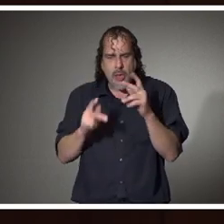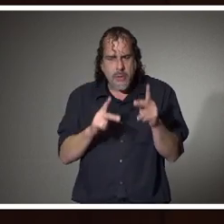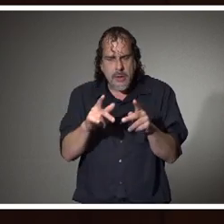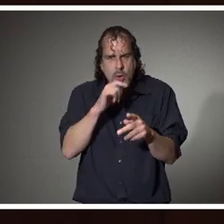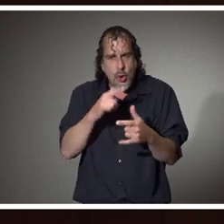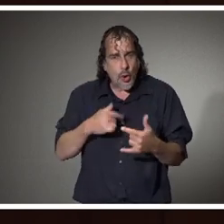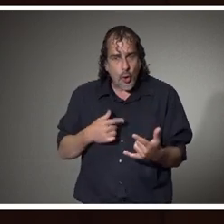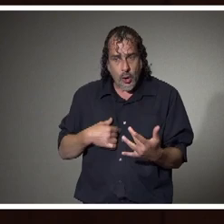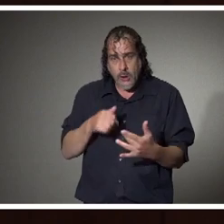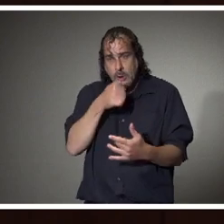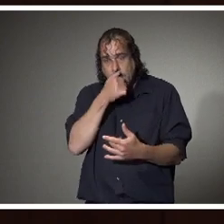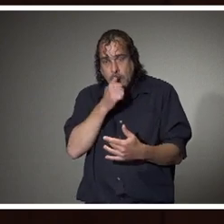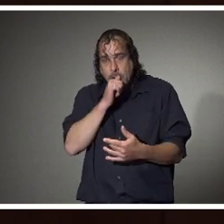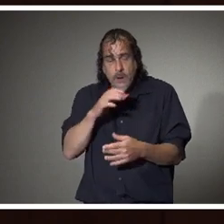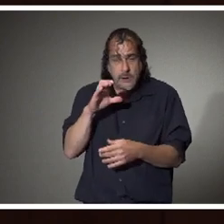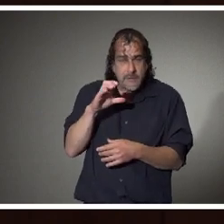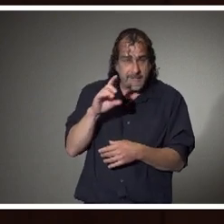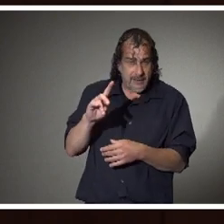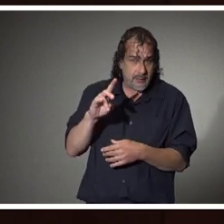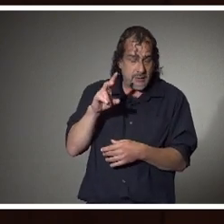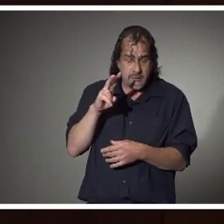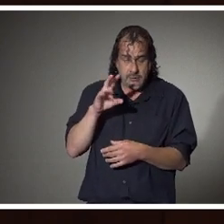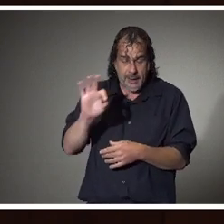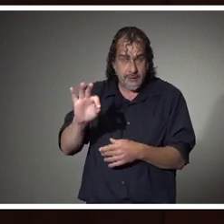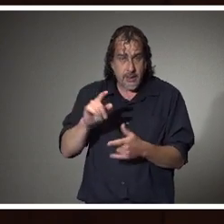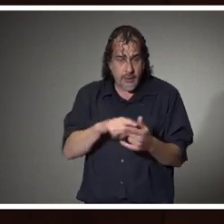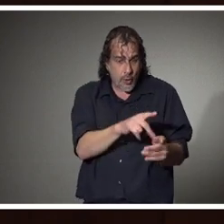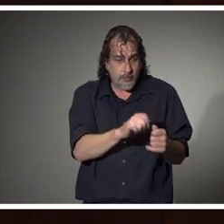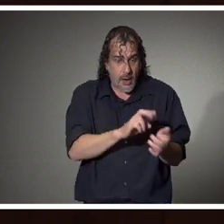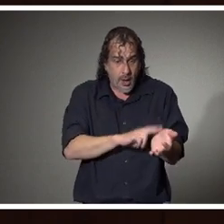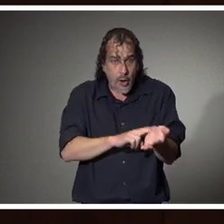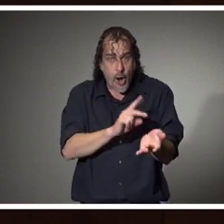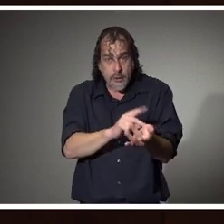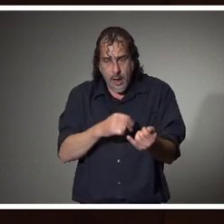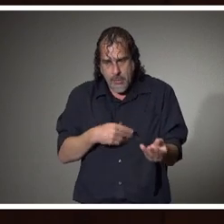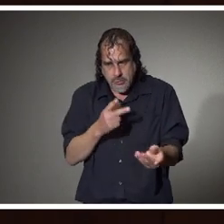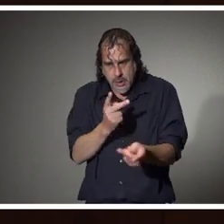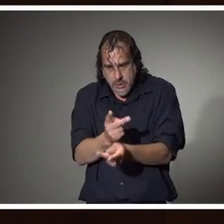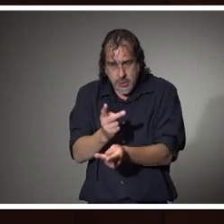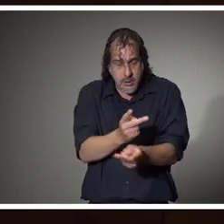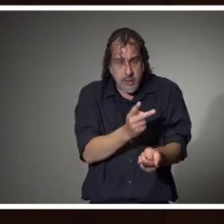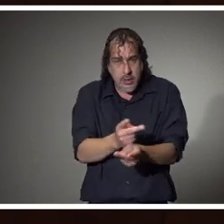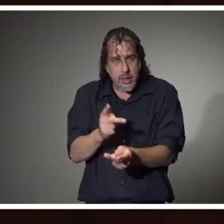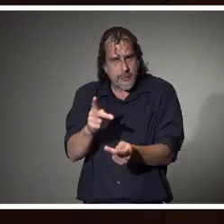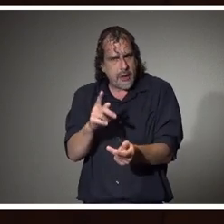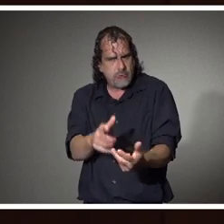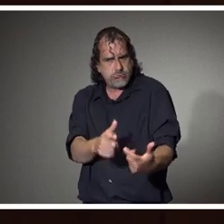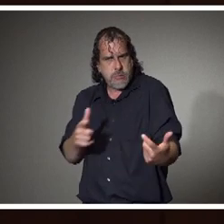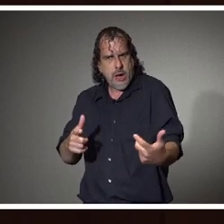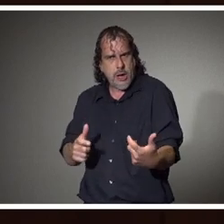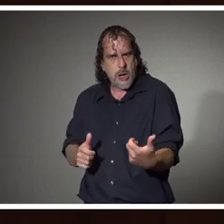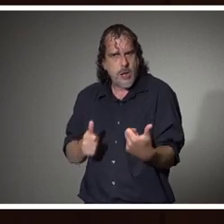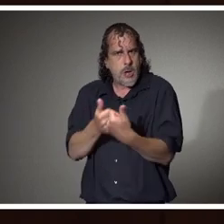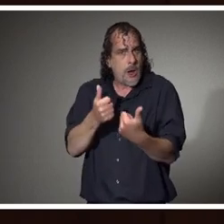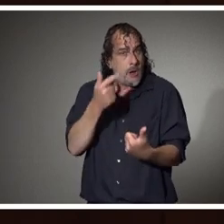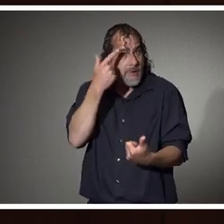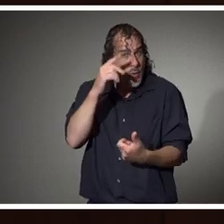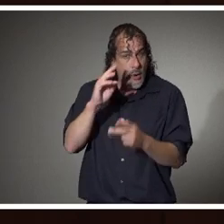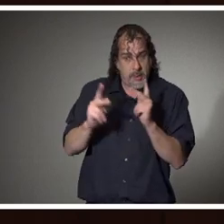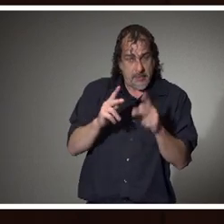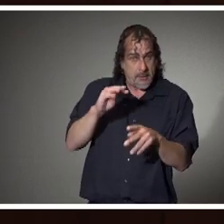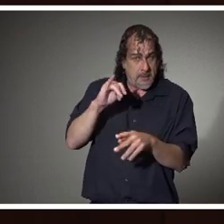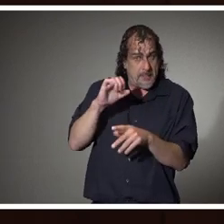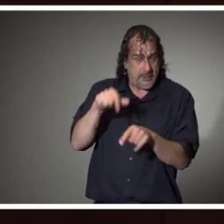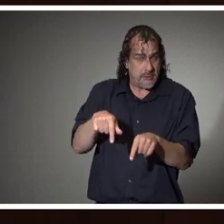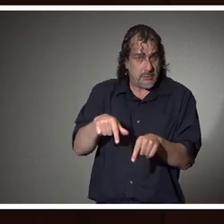COVID and to think about those who are treating those patients that are suffering from COVID. This has been a huge challenge for Mississippians, but I